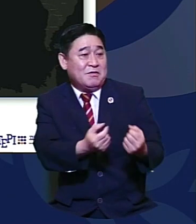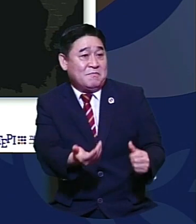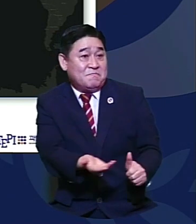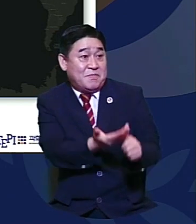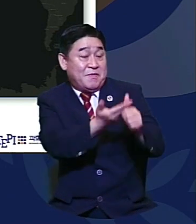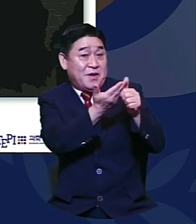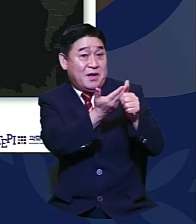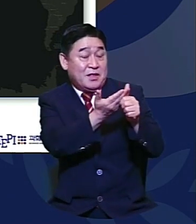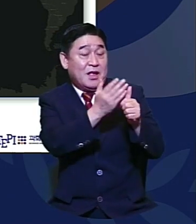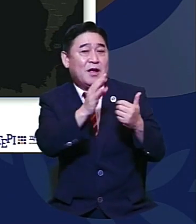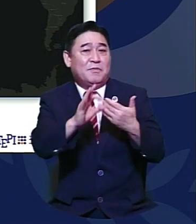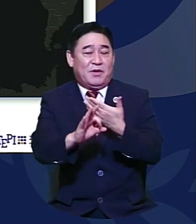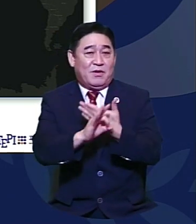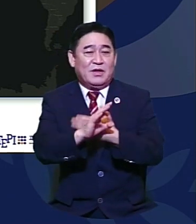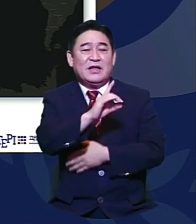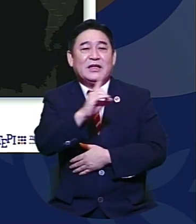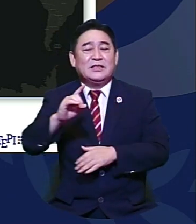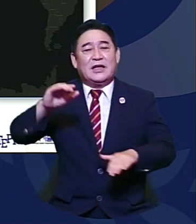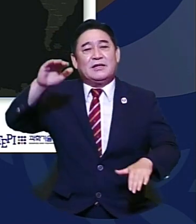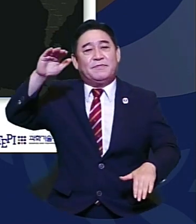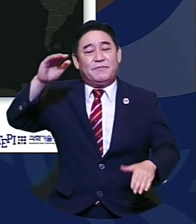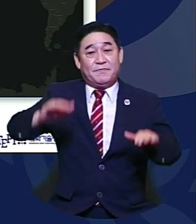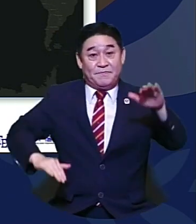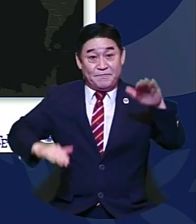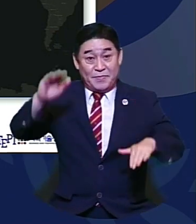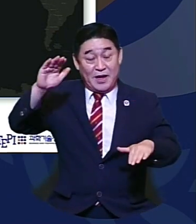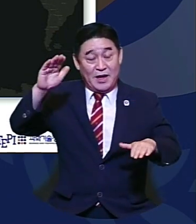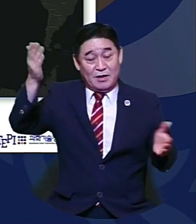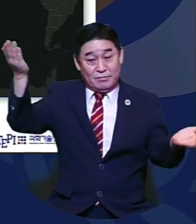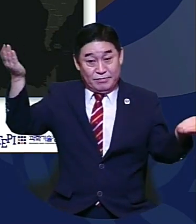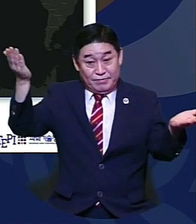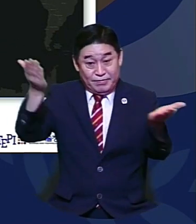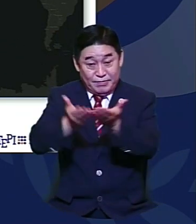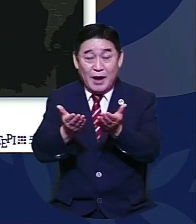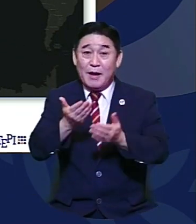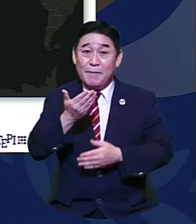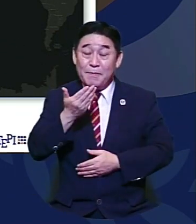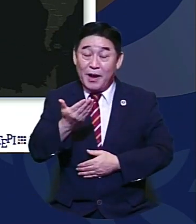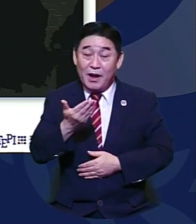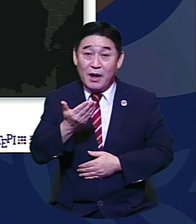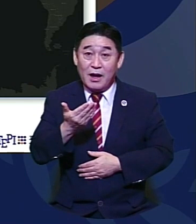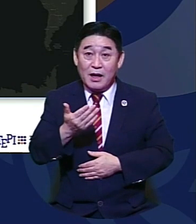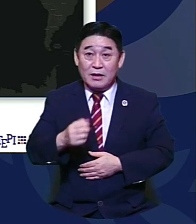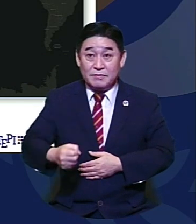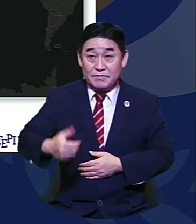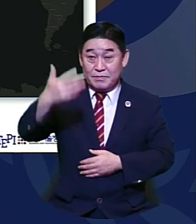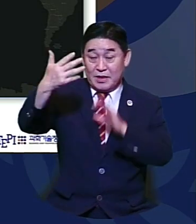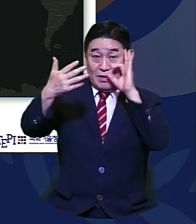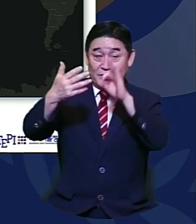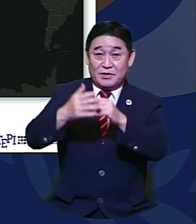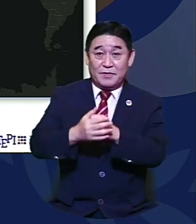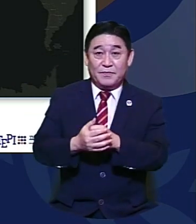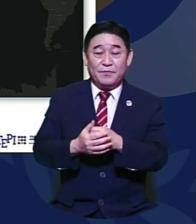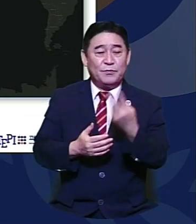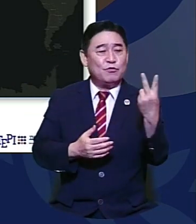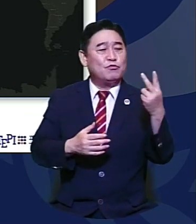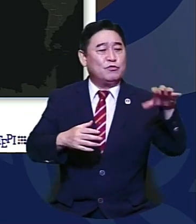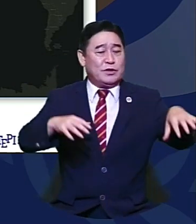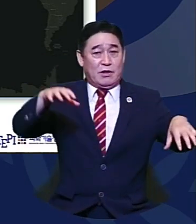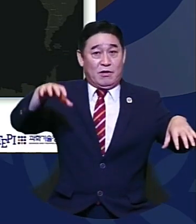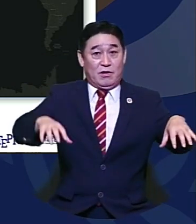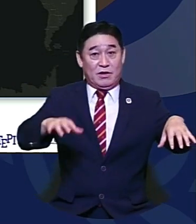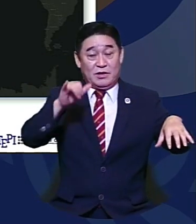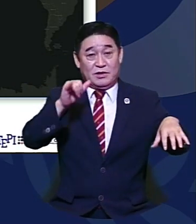digital divide together. Let's look at the picture. We have two regions here. The UNESCO